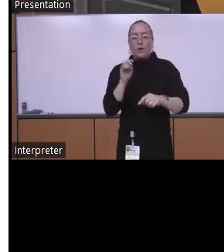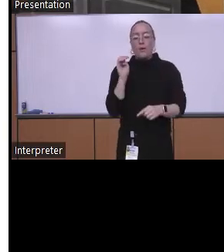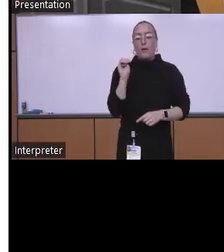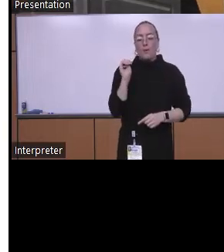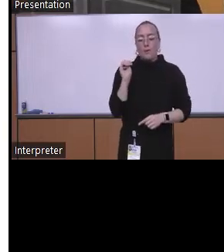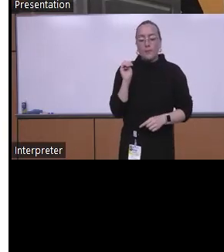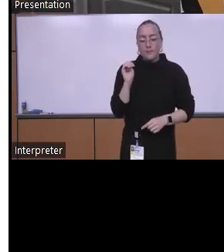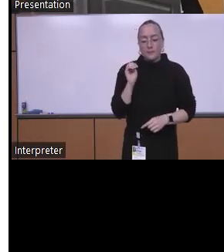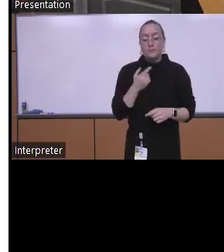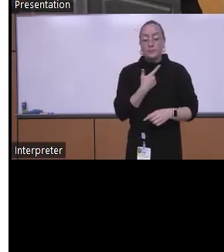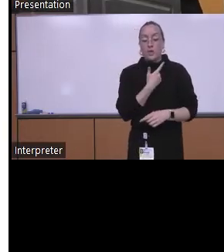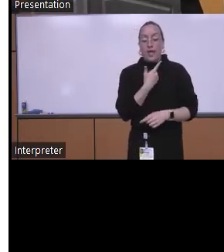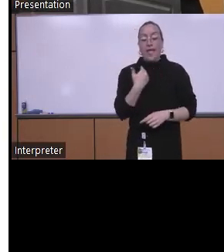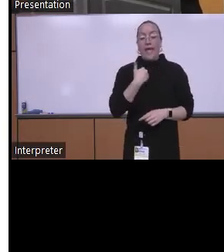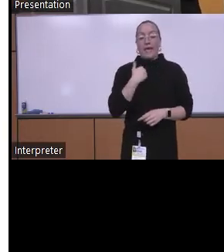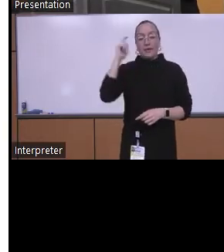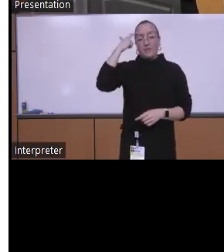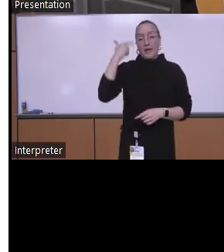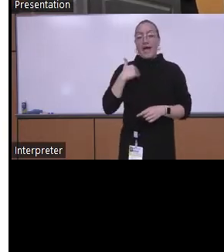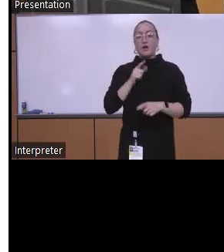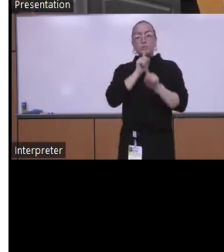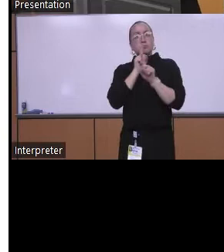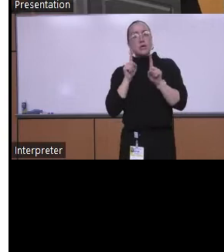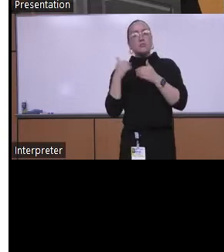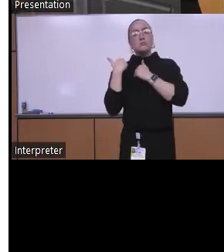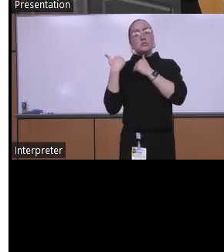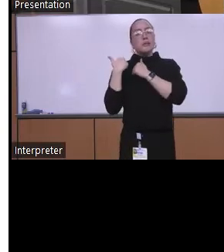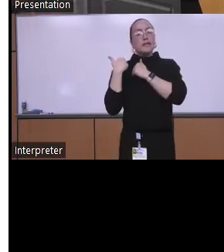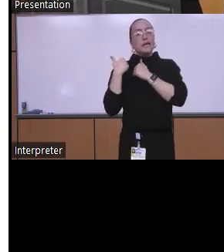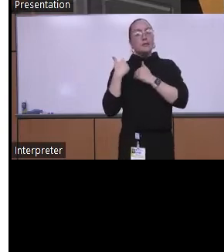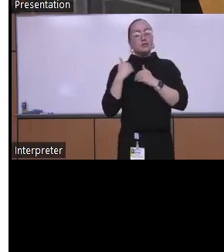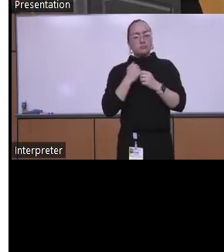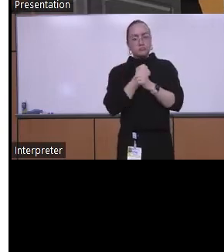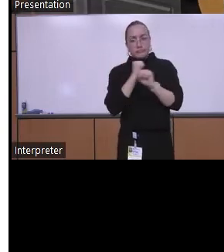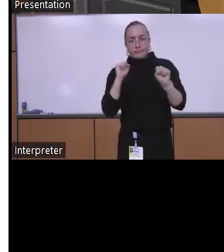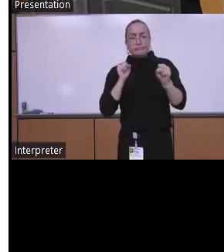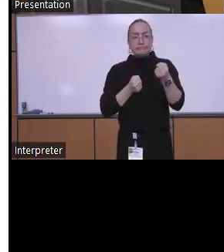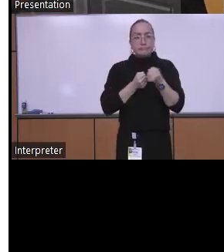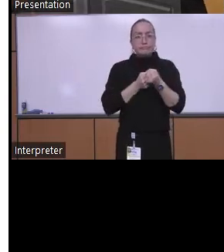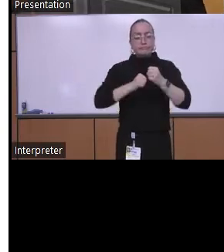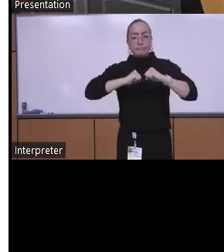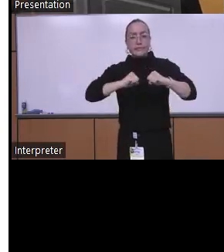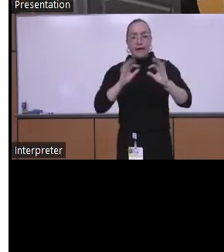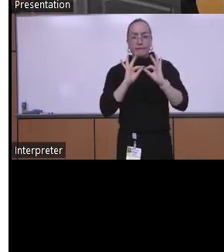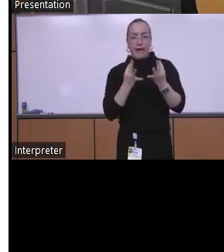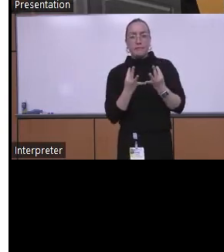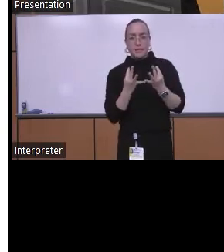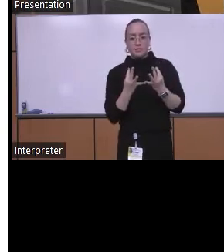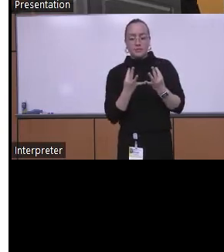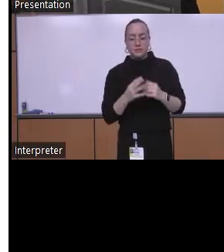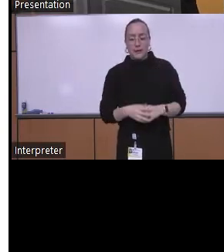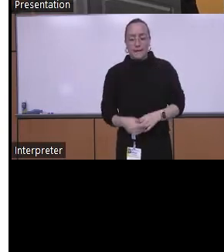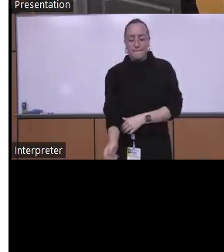now, that the government had a responsibility to safeguard families, particularly those who are poor and minority groups, from being enveloped in